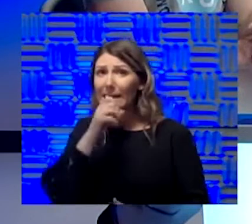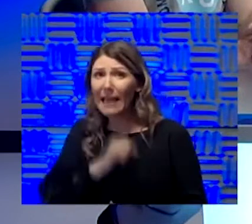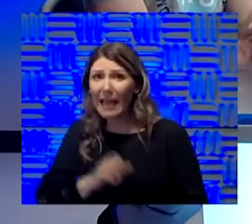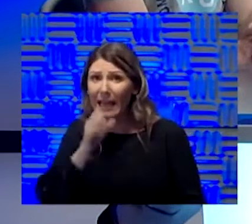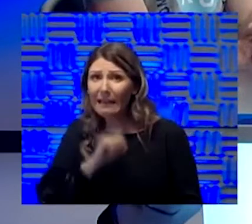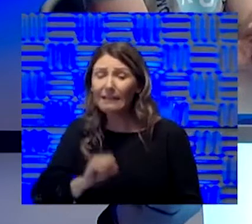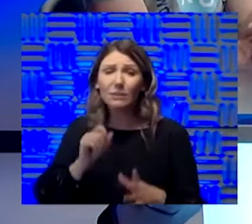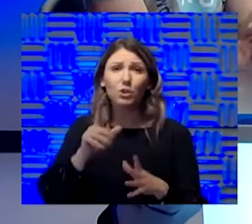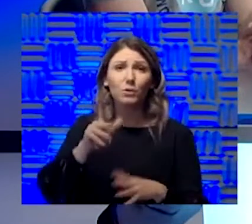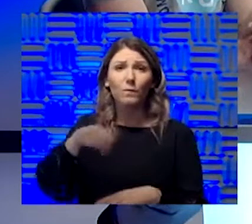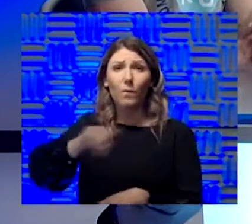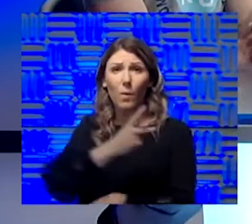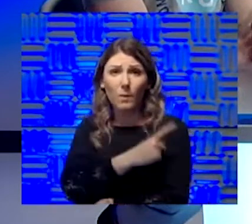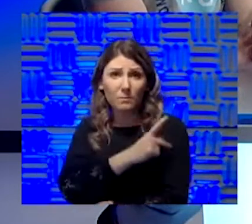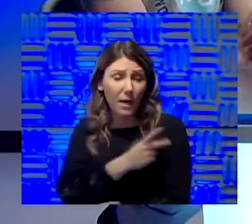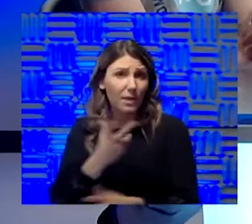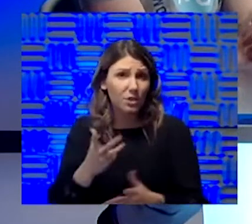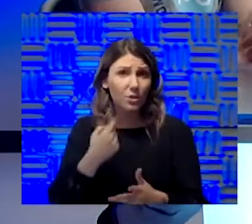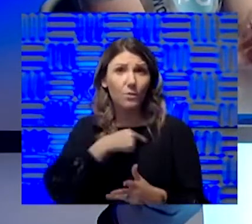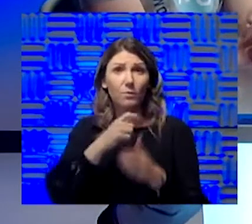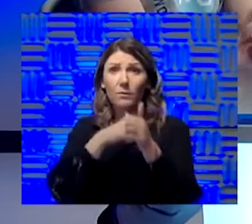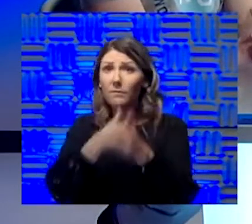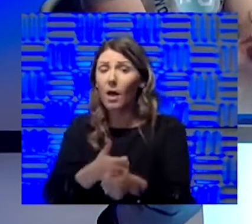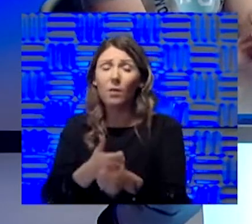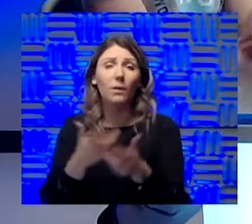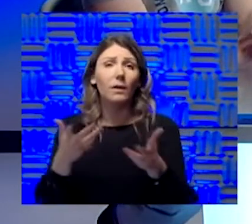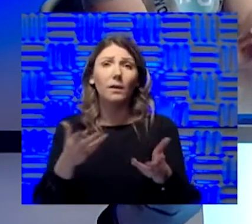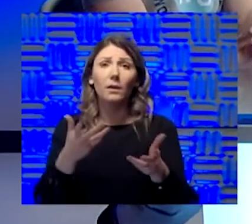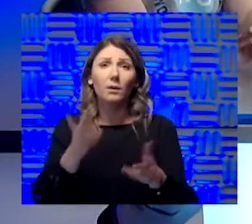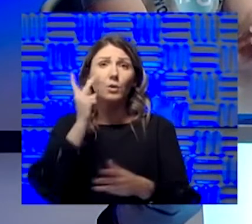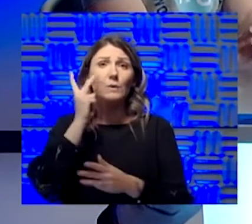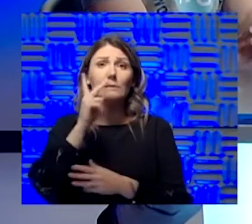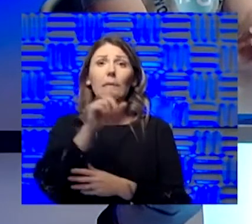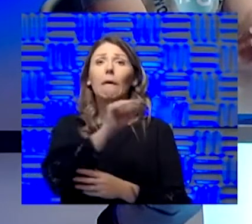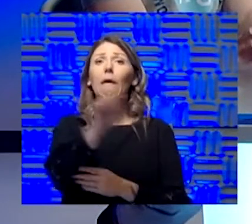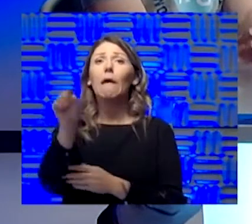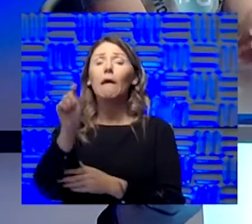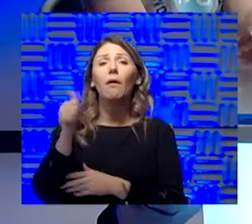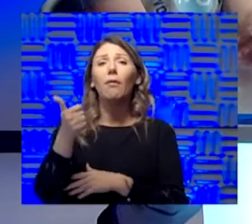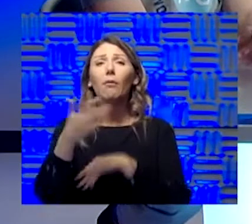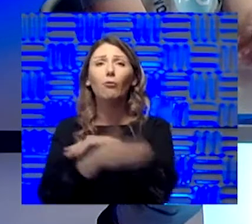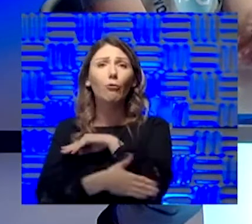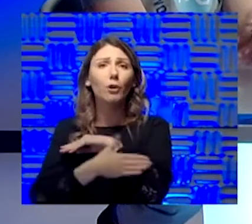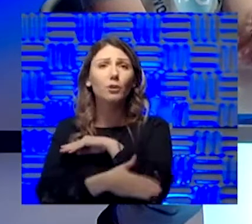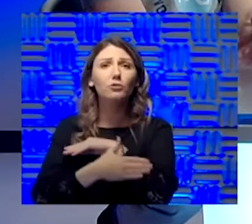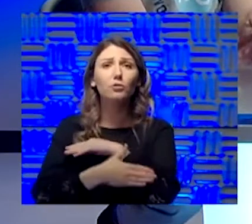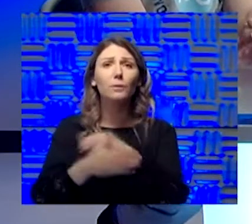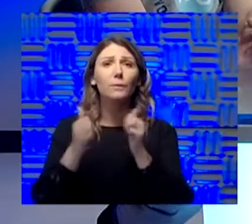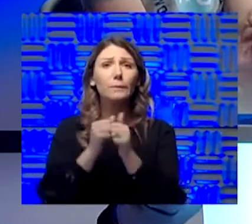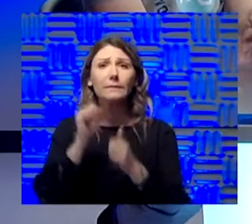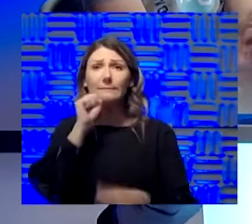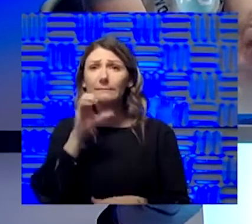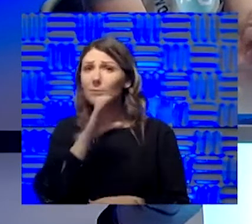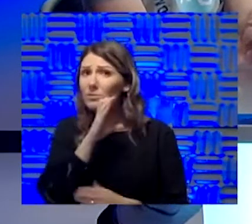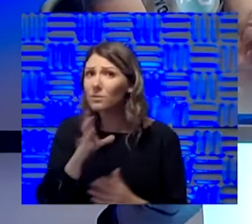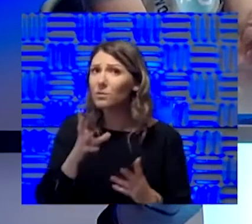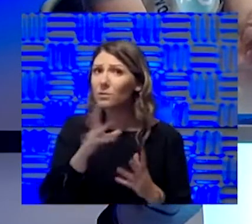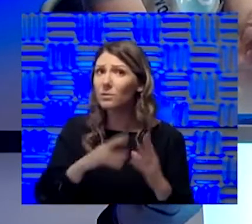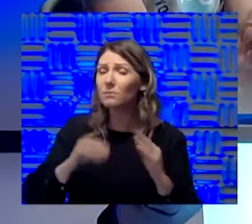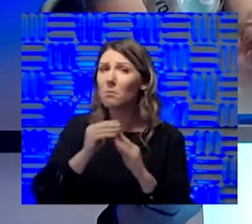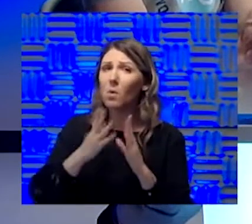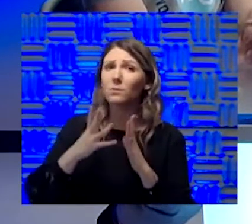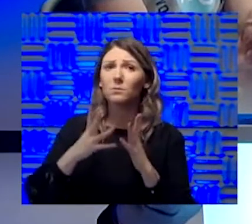those patients is? Are we following what you've seen elsewhere in the country with the elder people being most